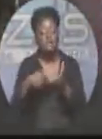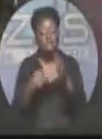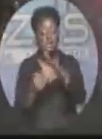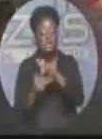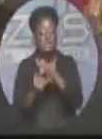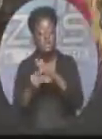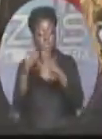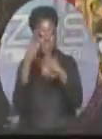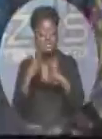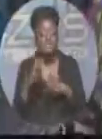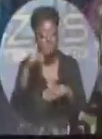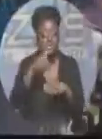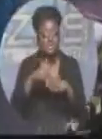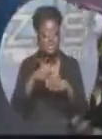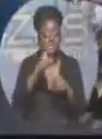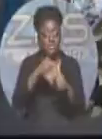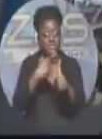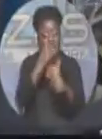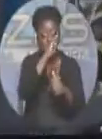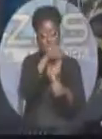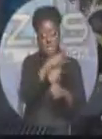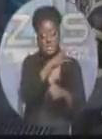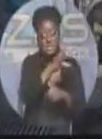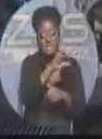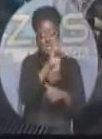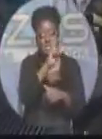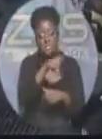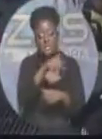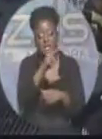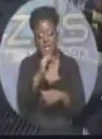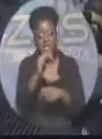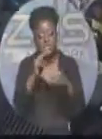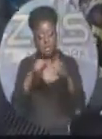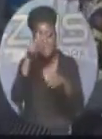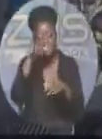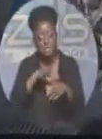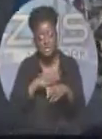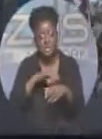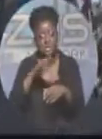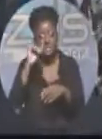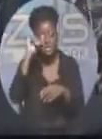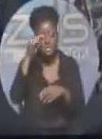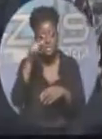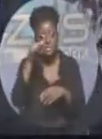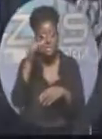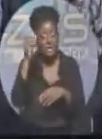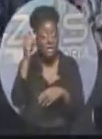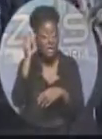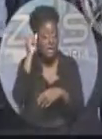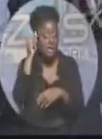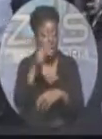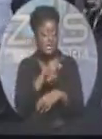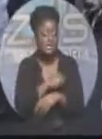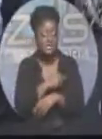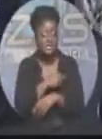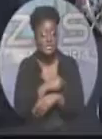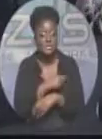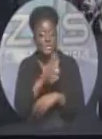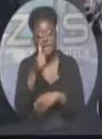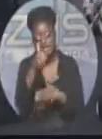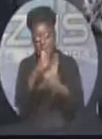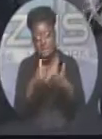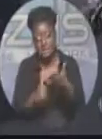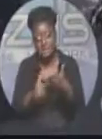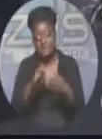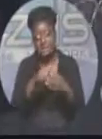first JCNP Chairman Arthur Gibson, John Chippy Chipman, Percy Vola Francis, Sir Lyndon Pinling, Maureen Duvalier,